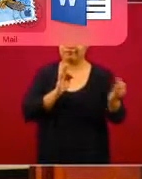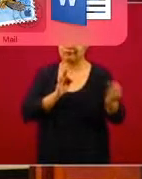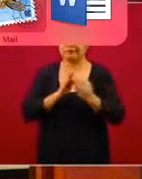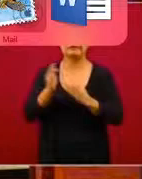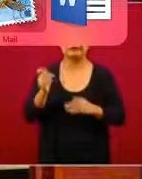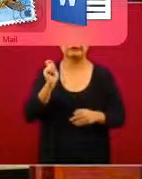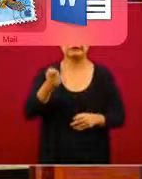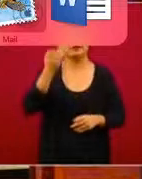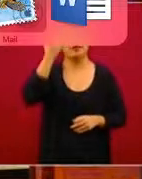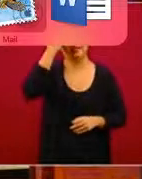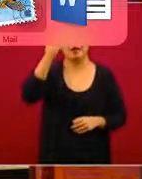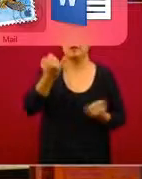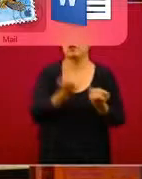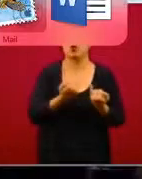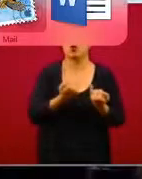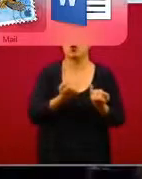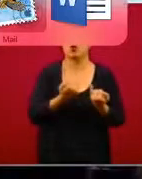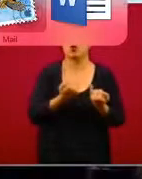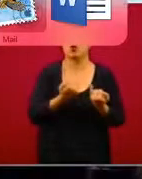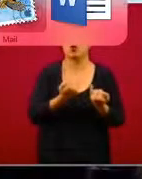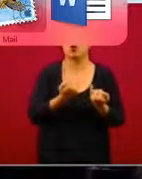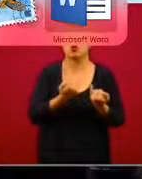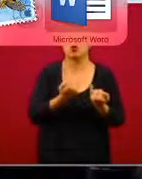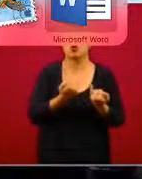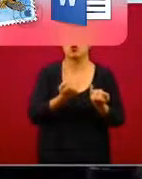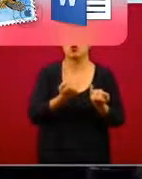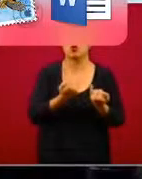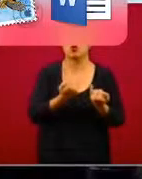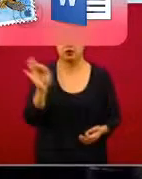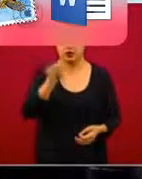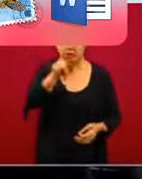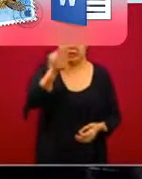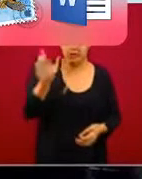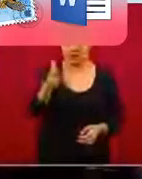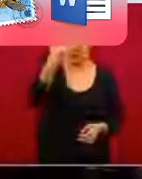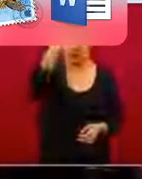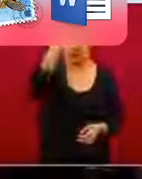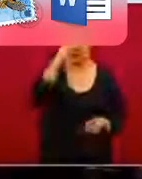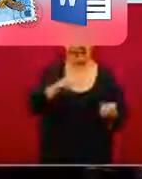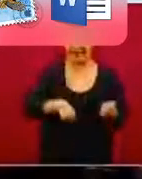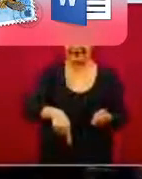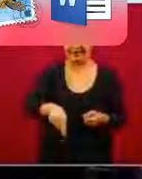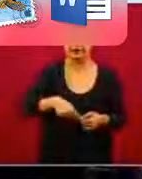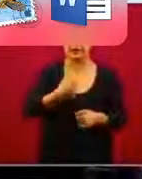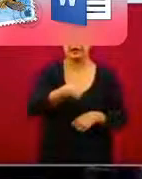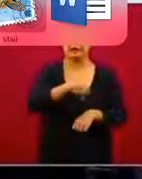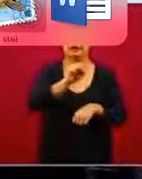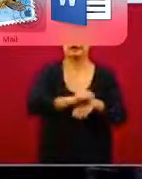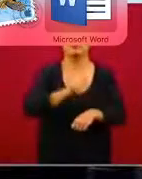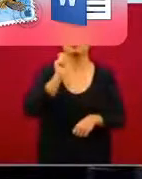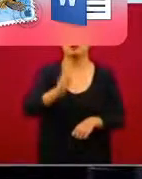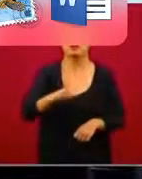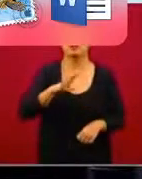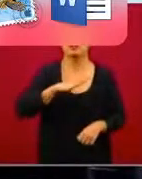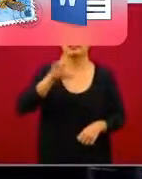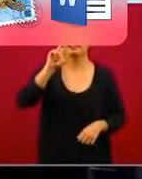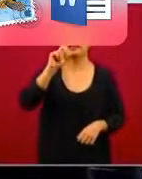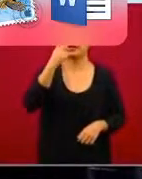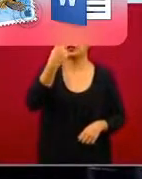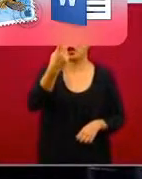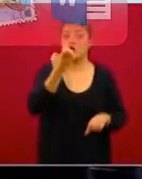refers to restrictions for social distancing that happen during the social distancing